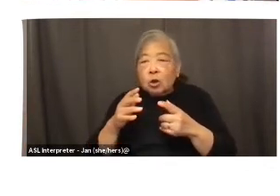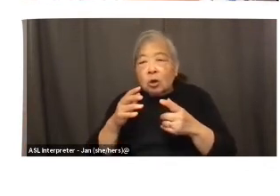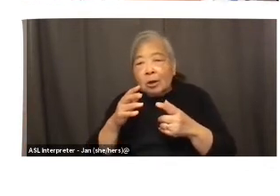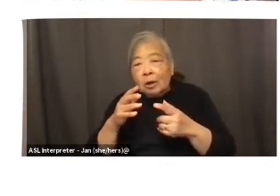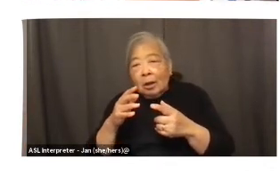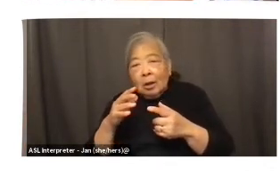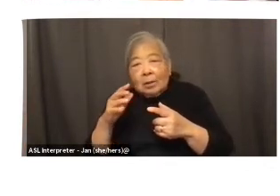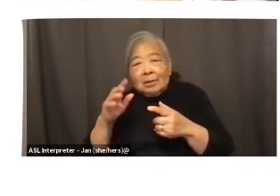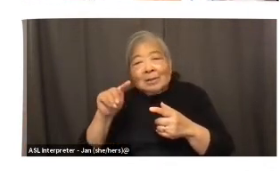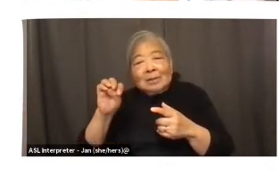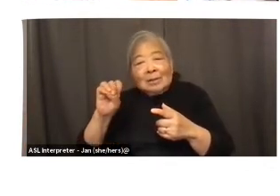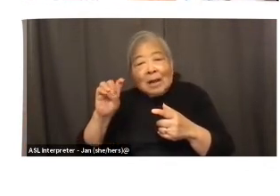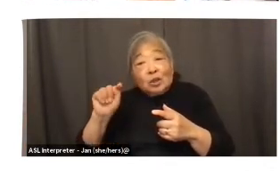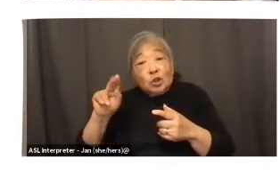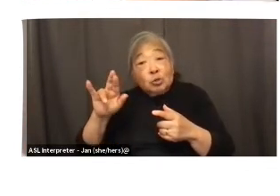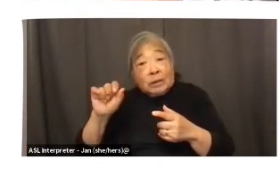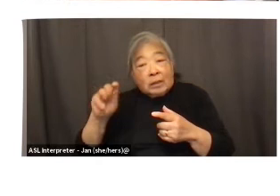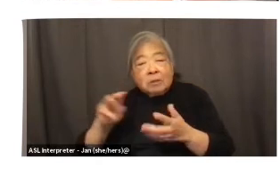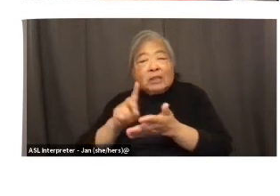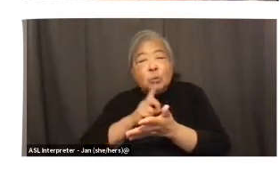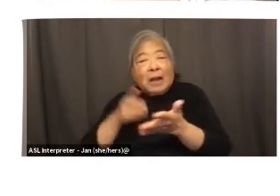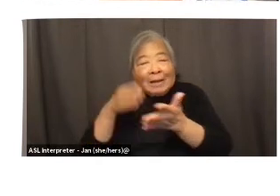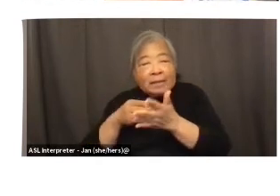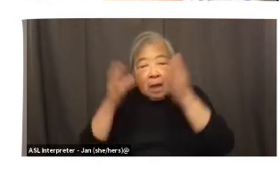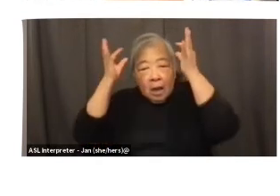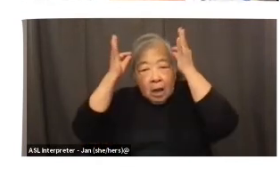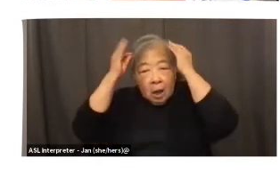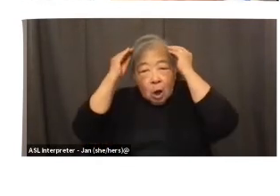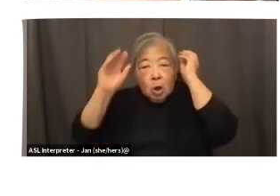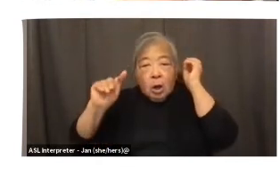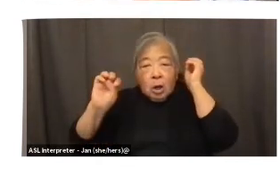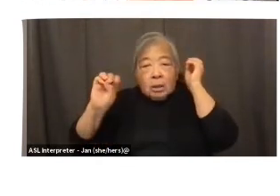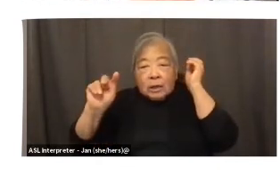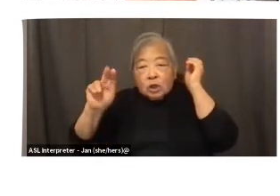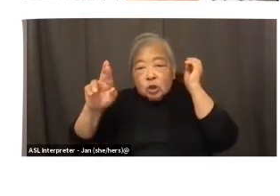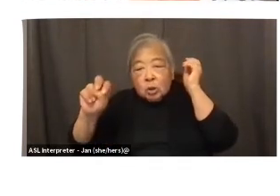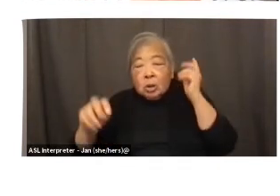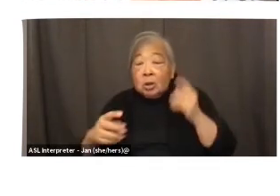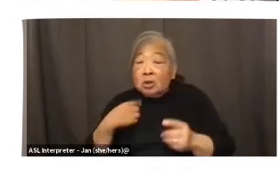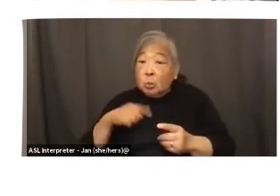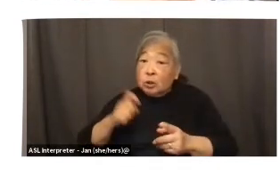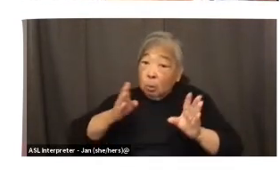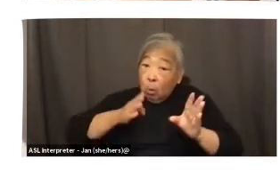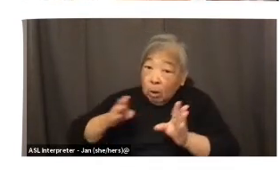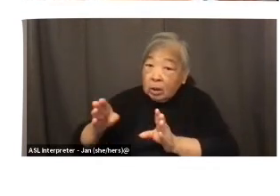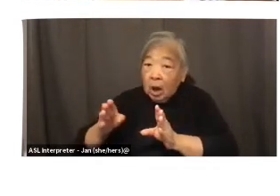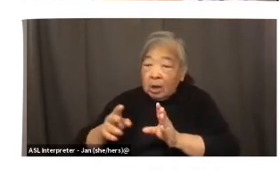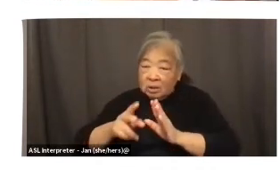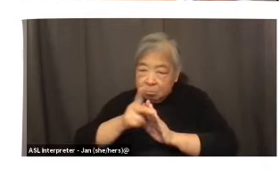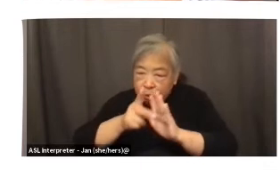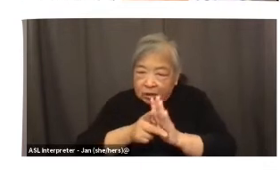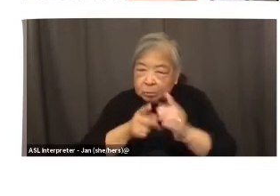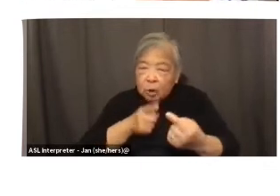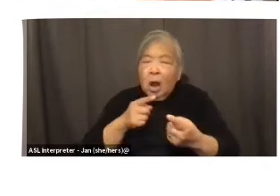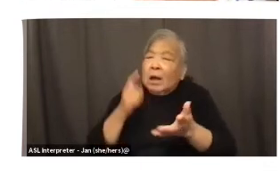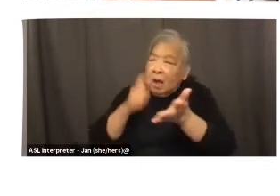called texturism. So really the goal should be that we organize and principled struggle with one another, acknowledging the fact that we